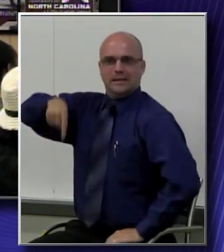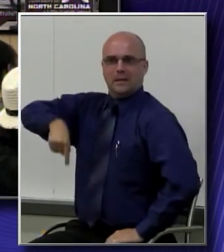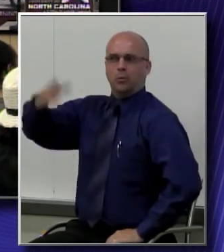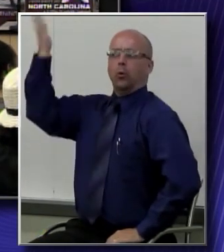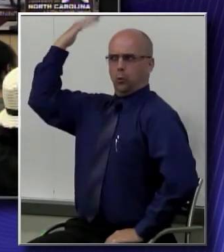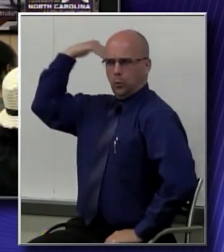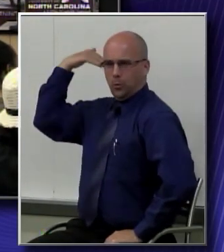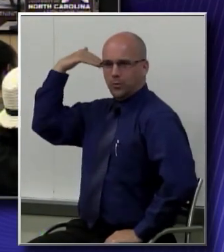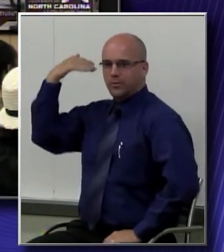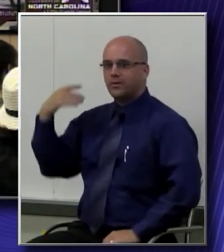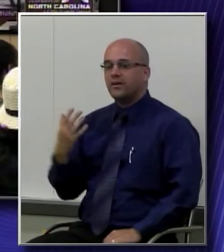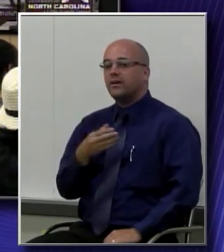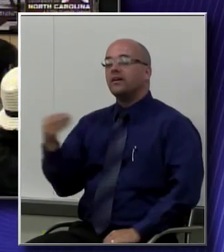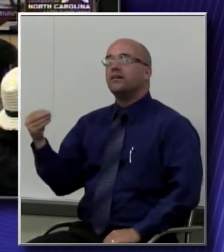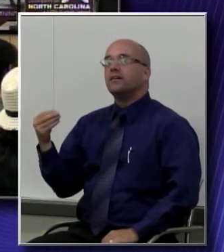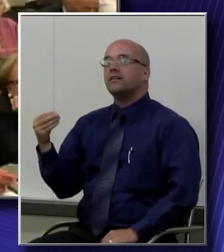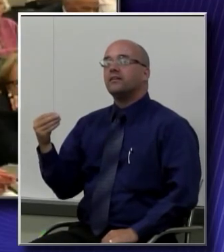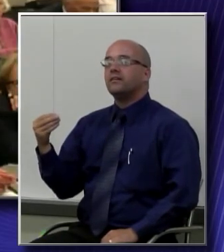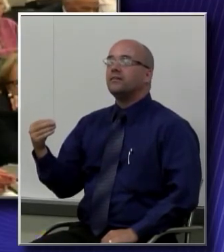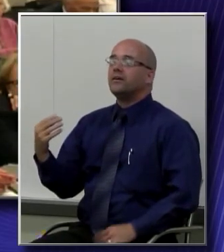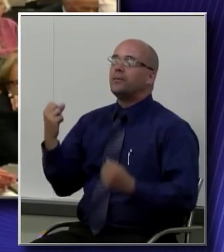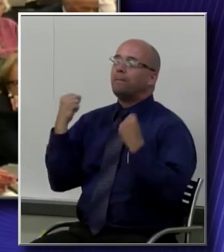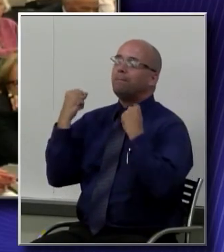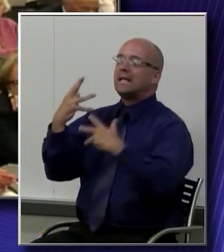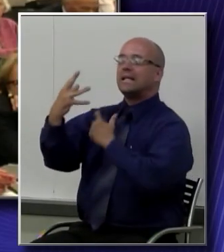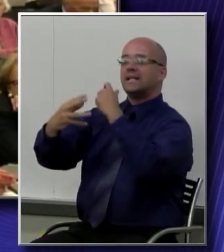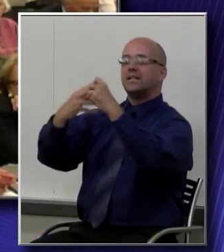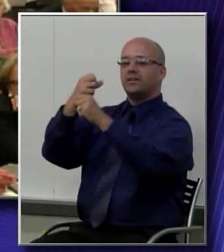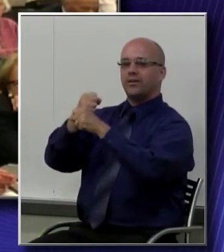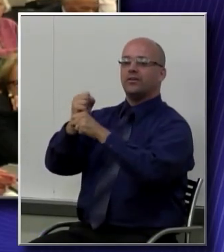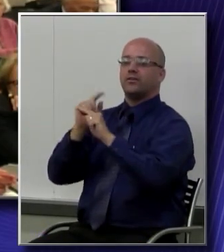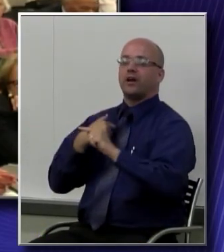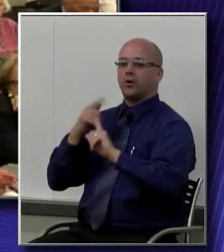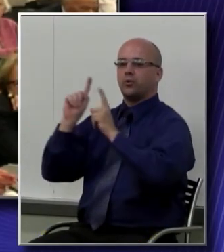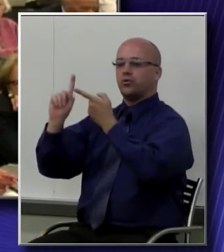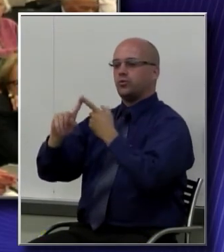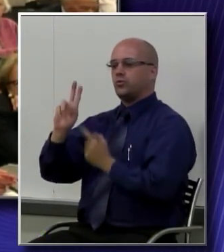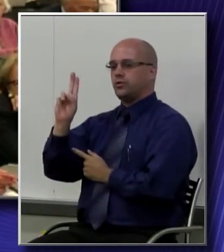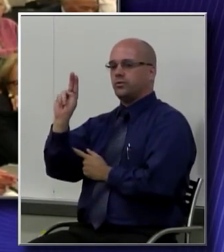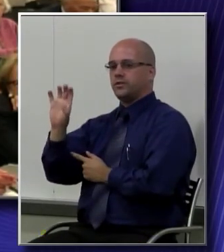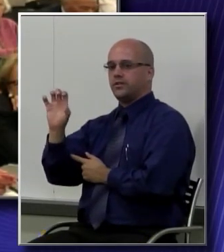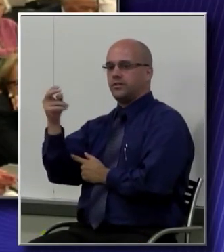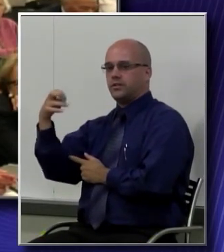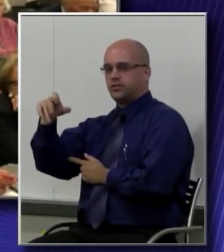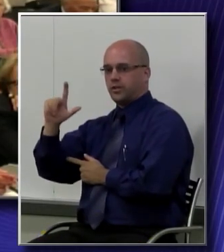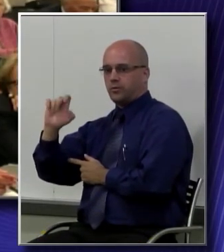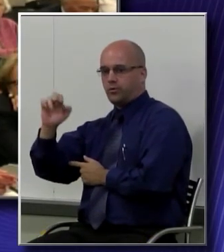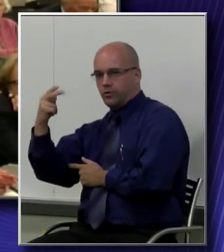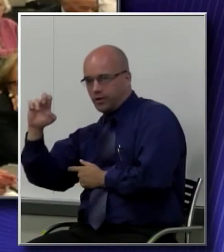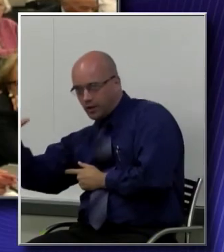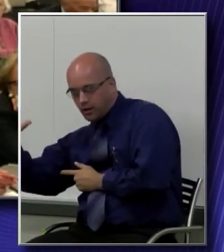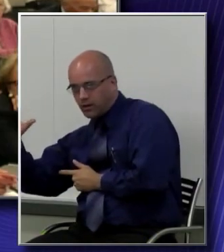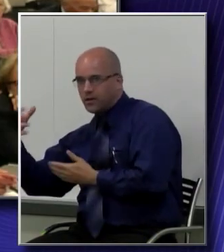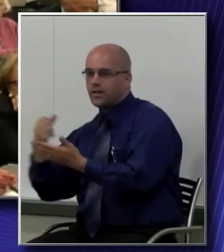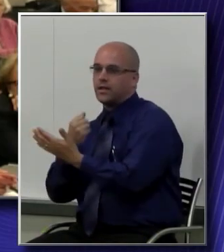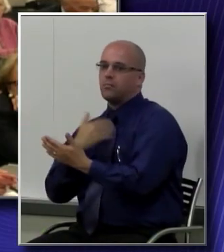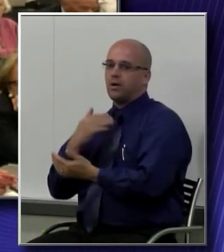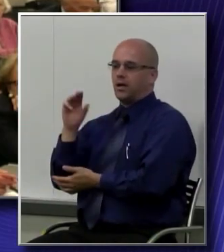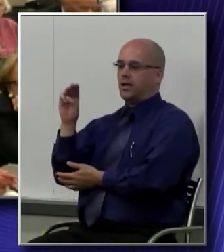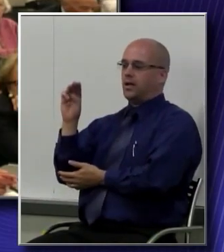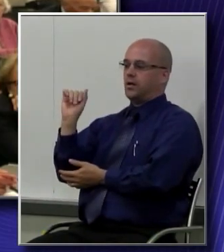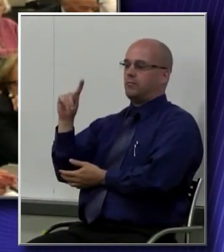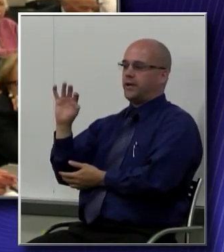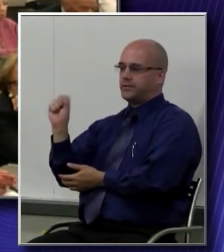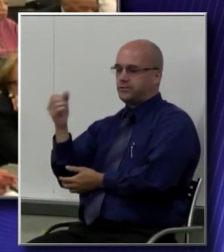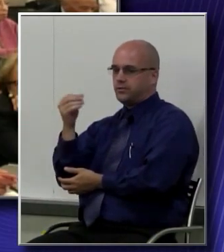days, and I spent many years at UNC Chapel Hill earning my master's and PhD, and for